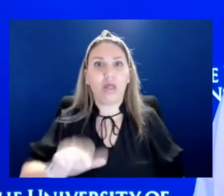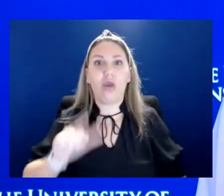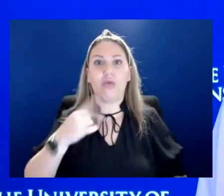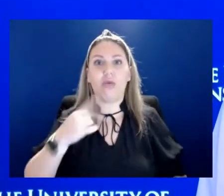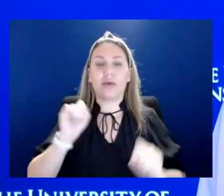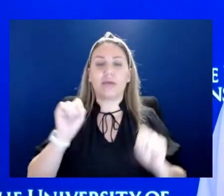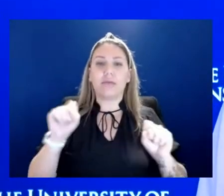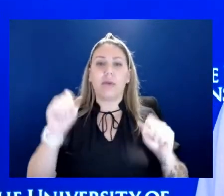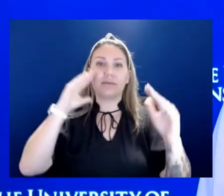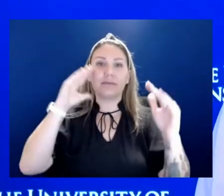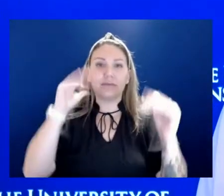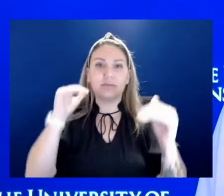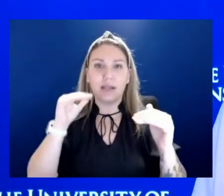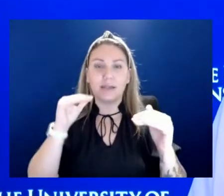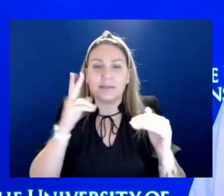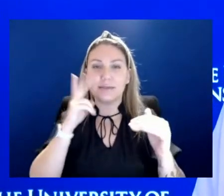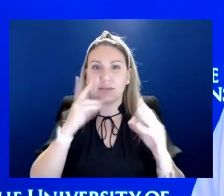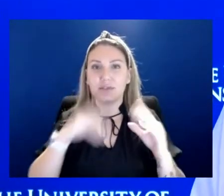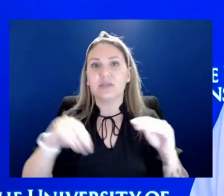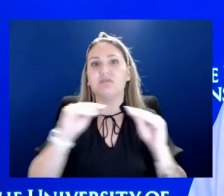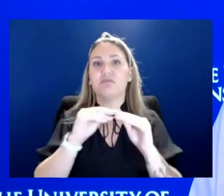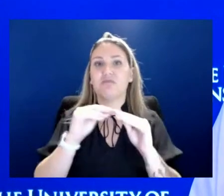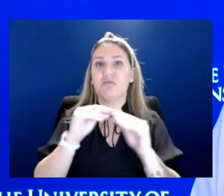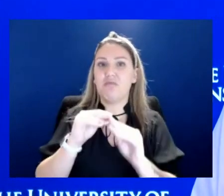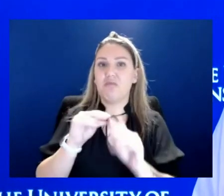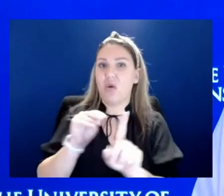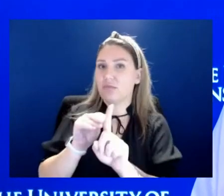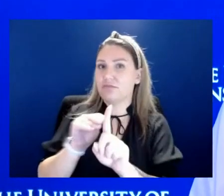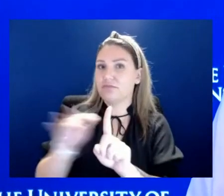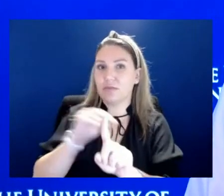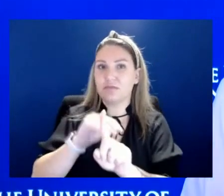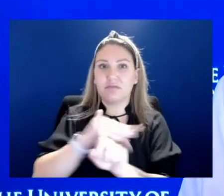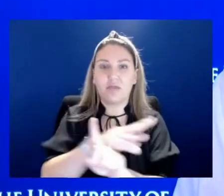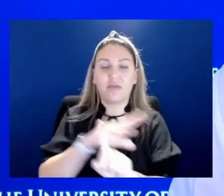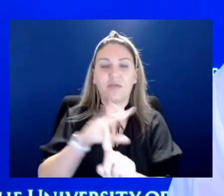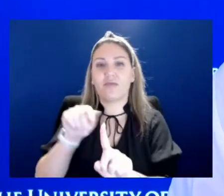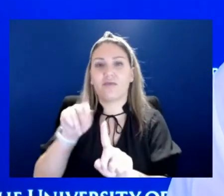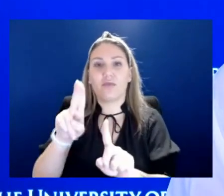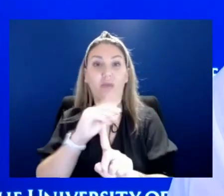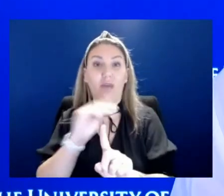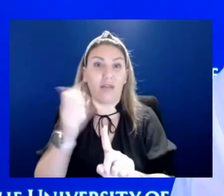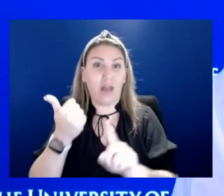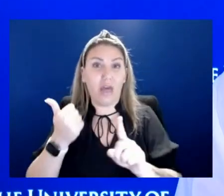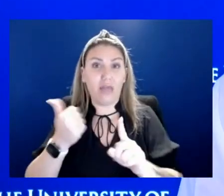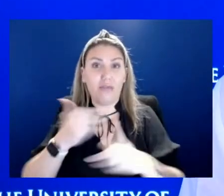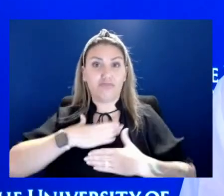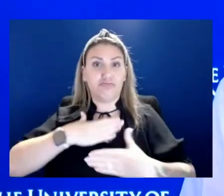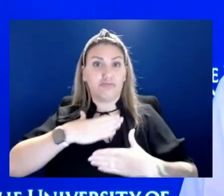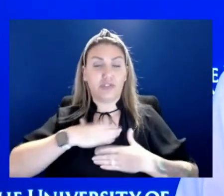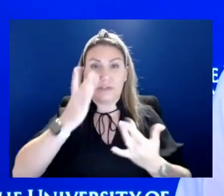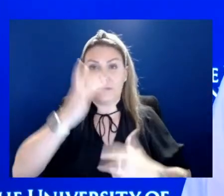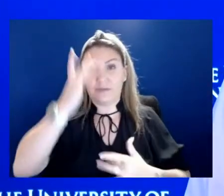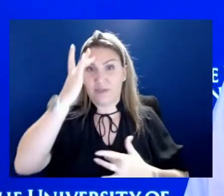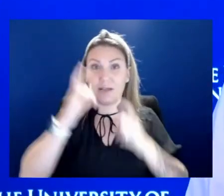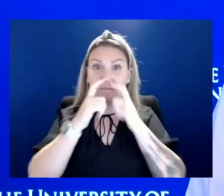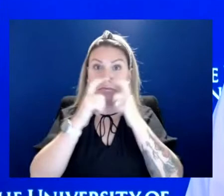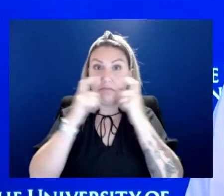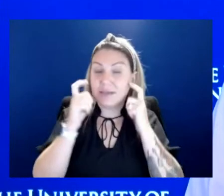more transmission of influenza, but also those other respiratory viruses. Again, masks are not